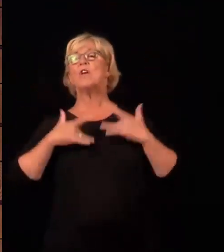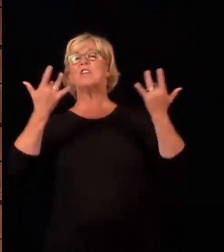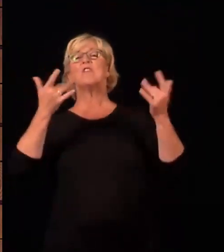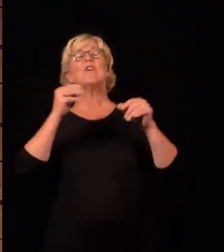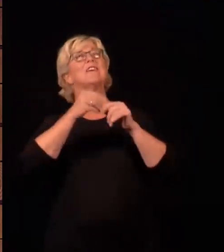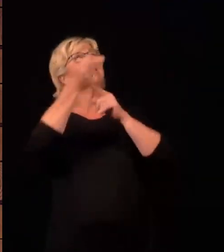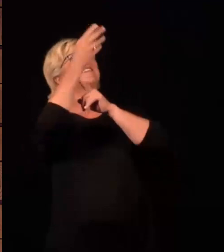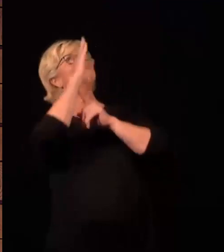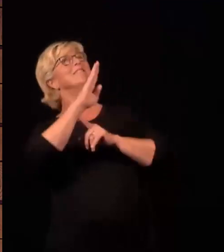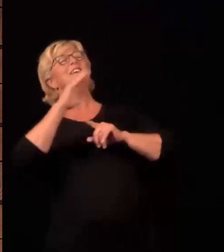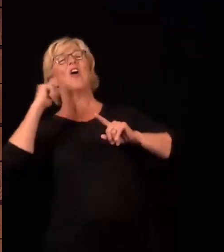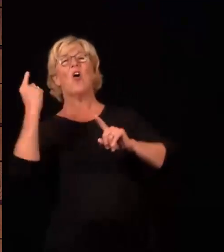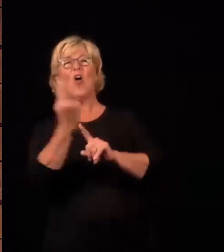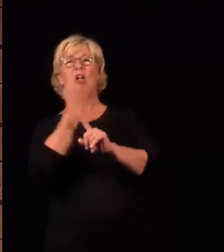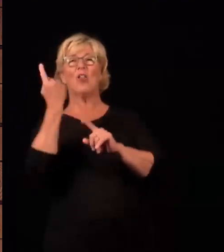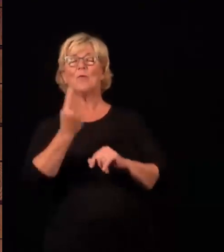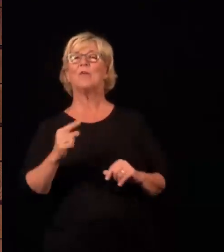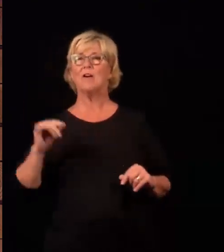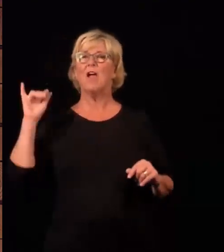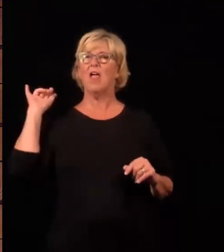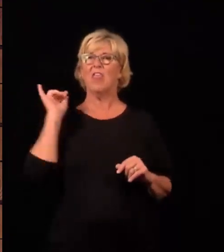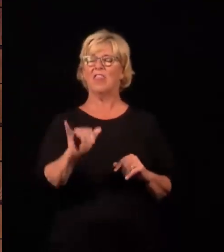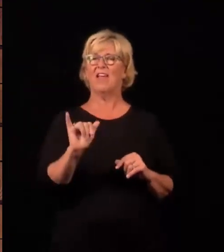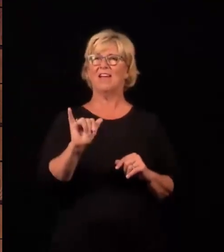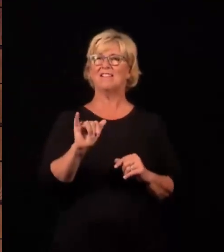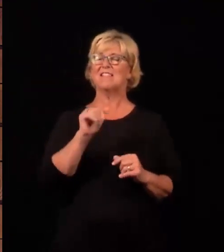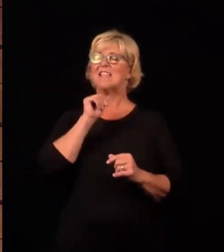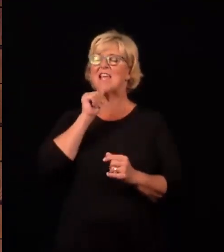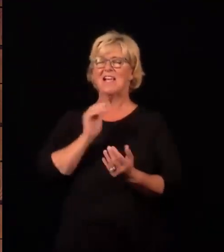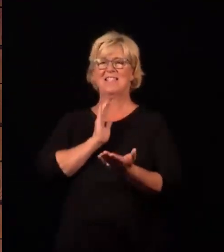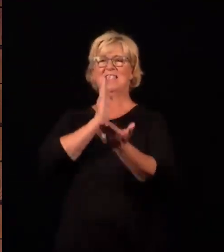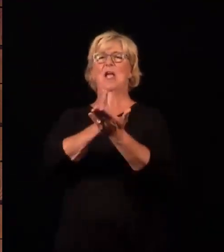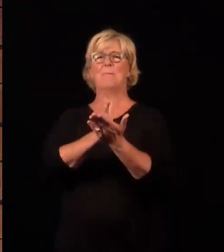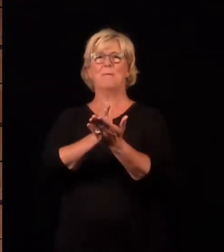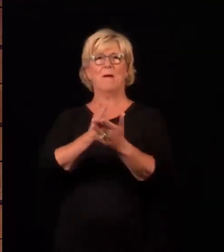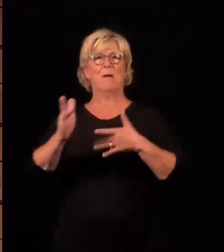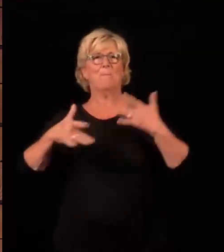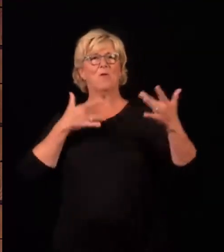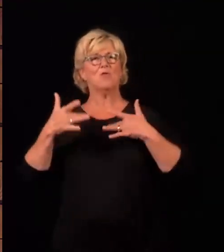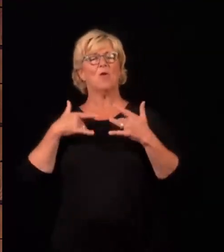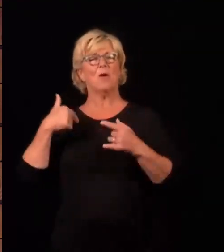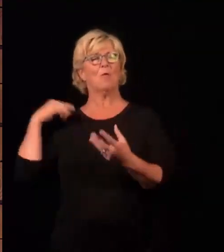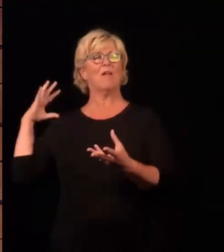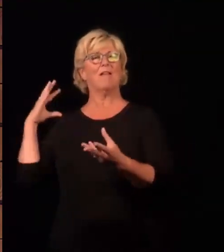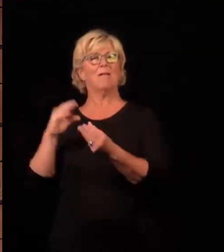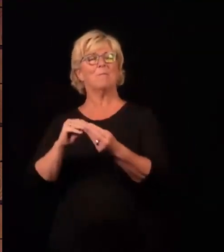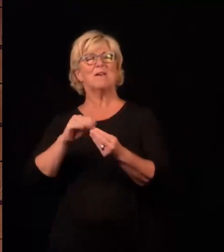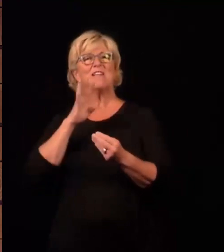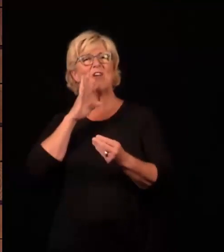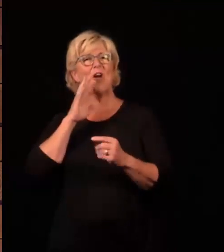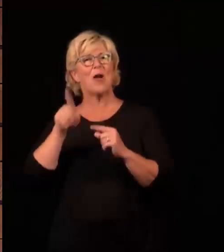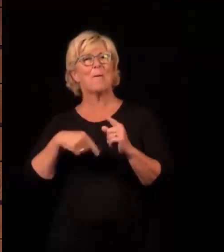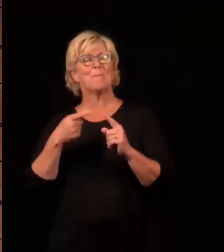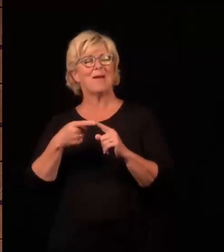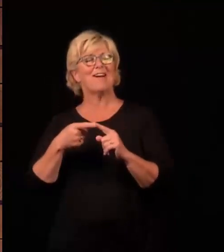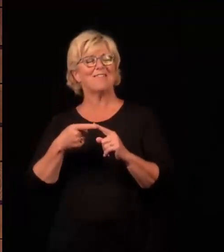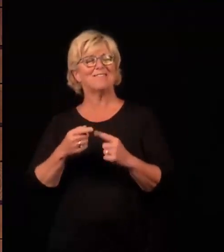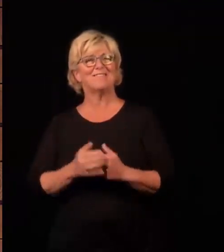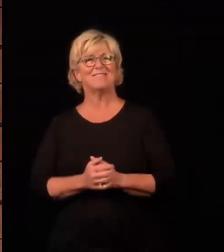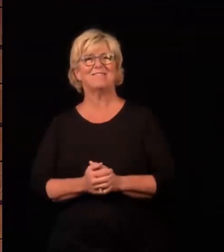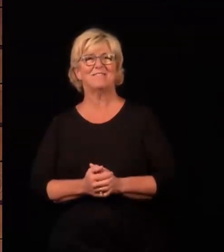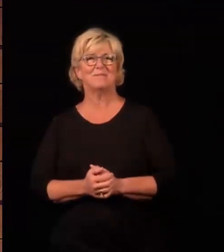in the Lord always. That's the unstoppable joy that we've been talking about all throughout this